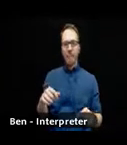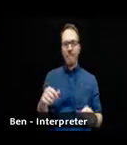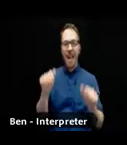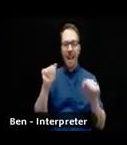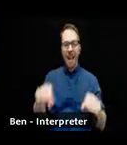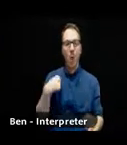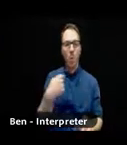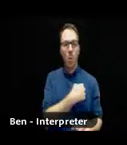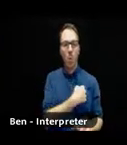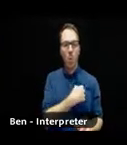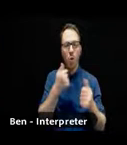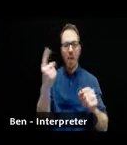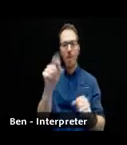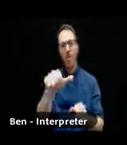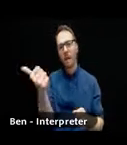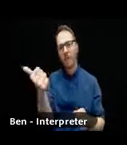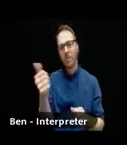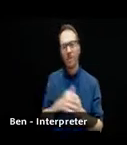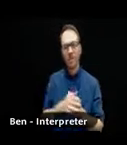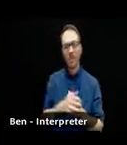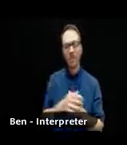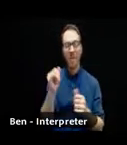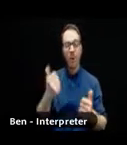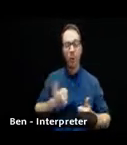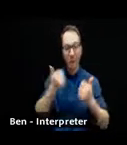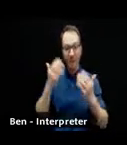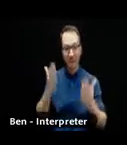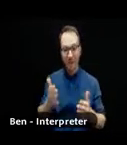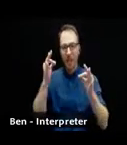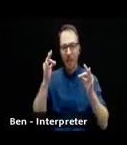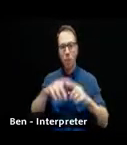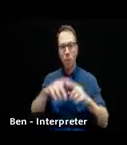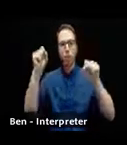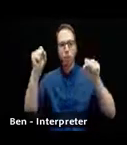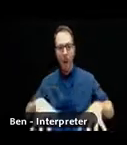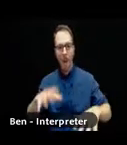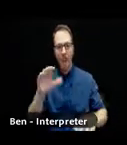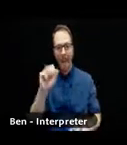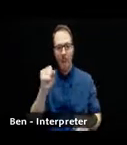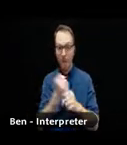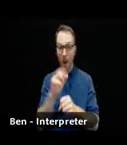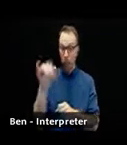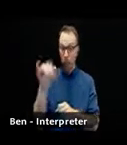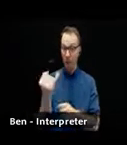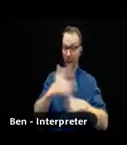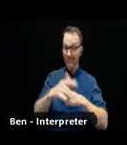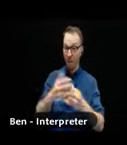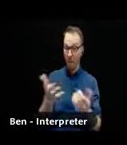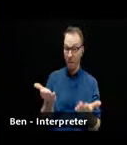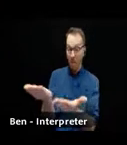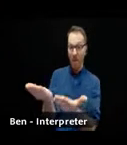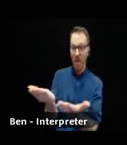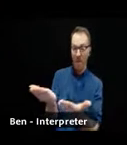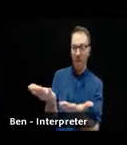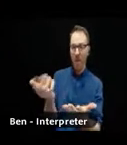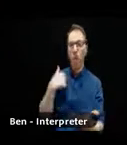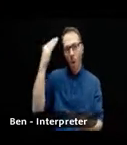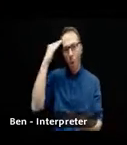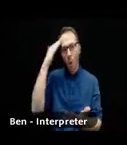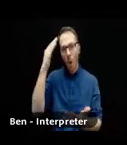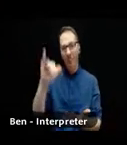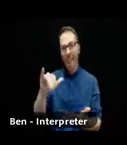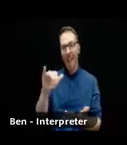can we try something else? So if a survivor decides to drop the case, do we want to make restorative justice available then? Because we know that the abuse occurred,